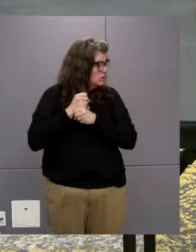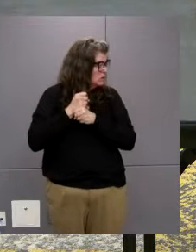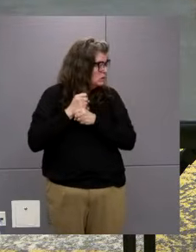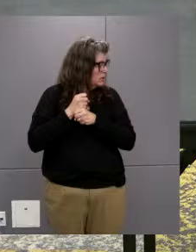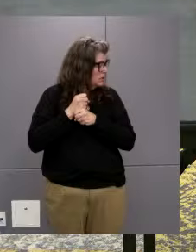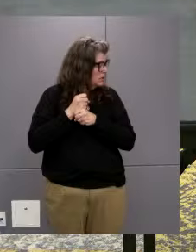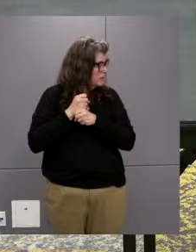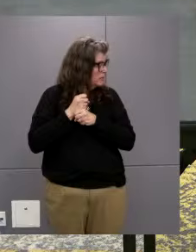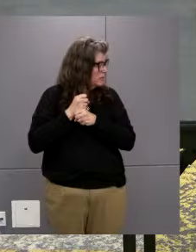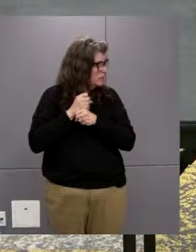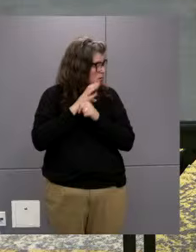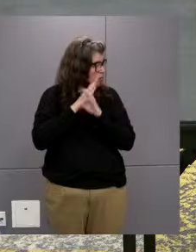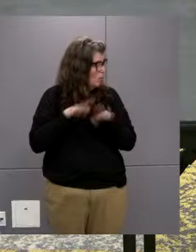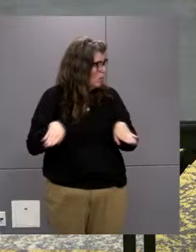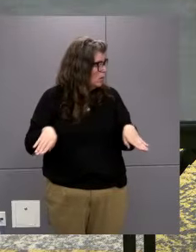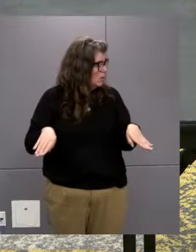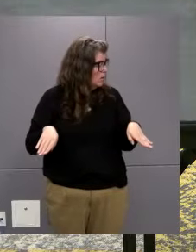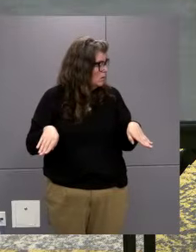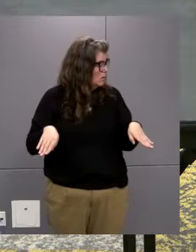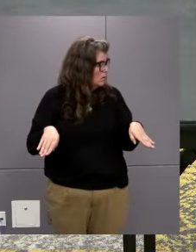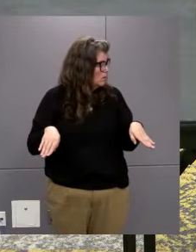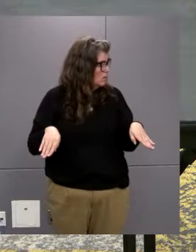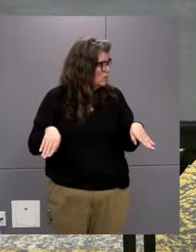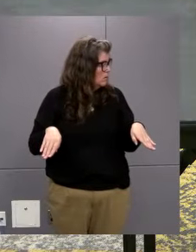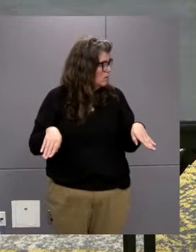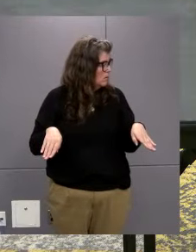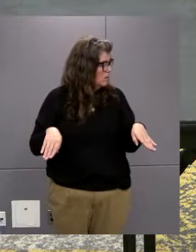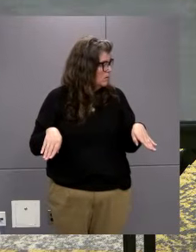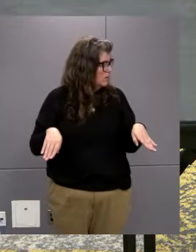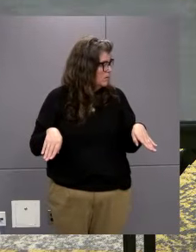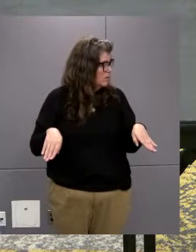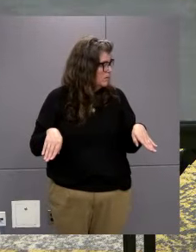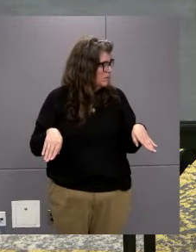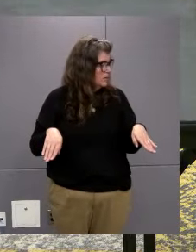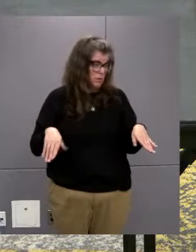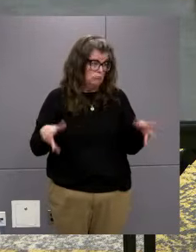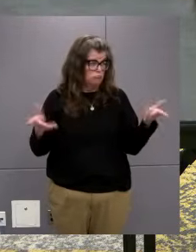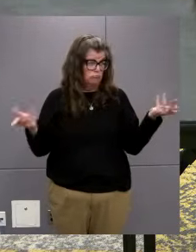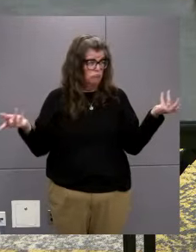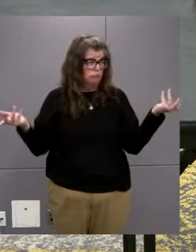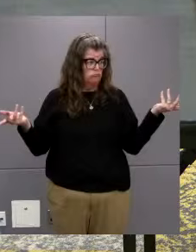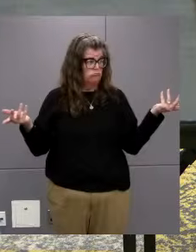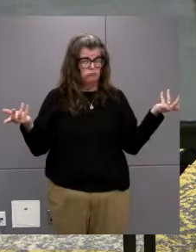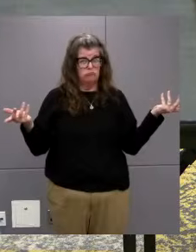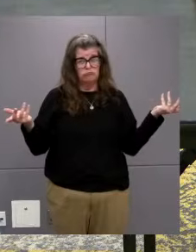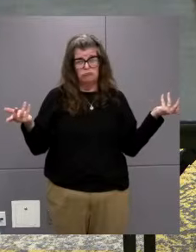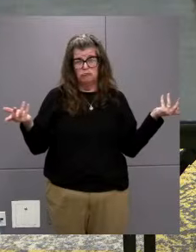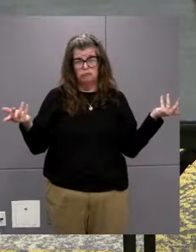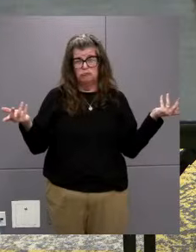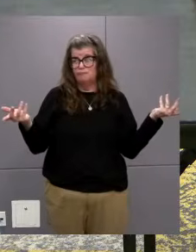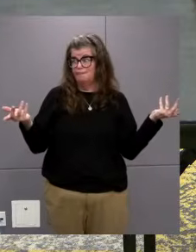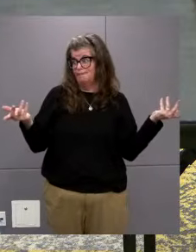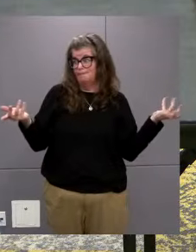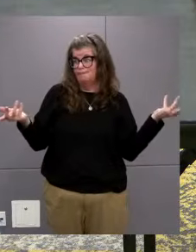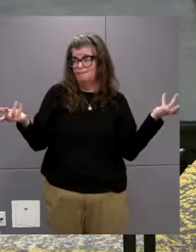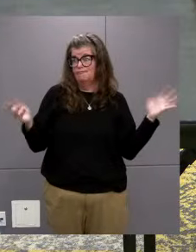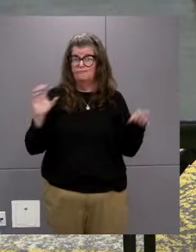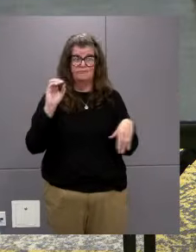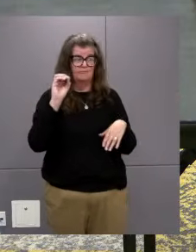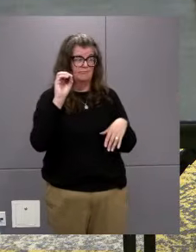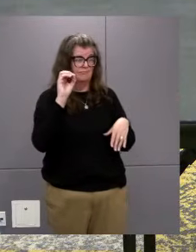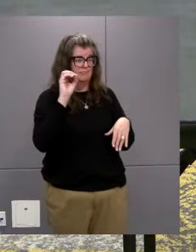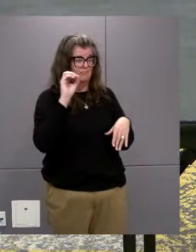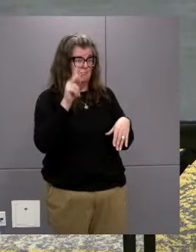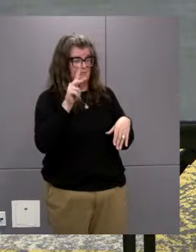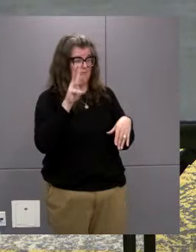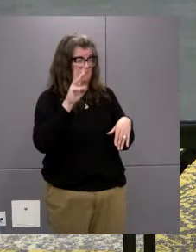Okay, Well, I can touch on a couple pieces, and if not, I will make sure it